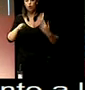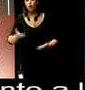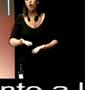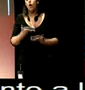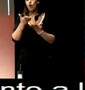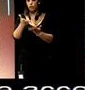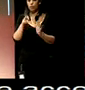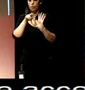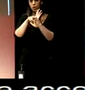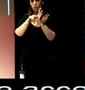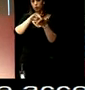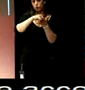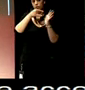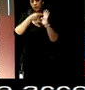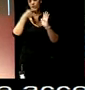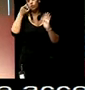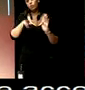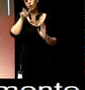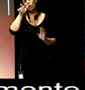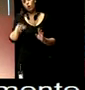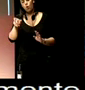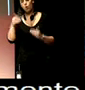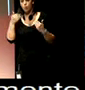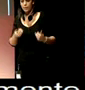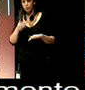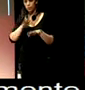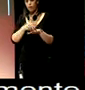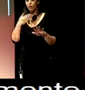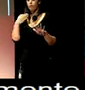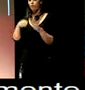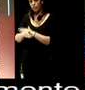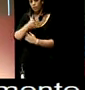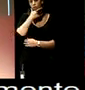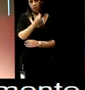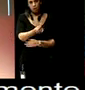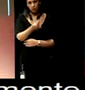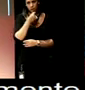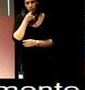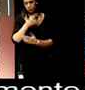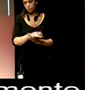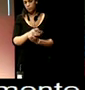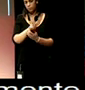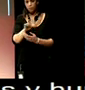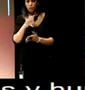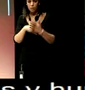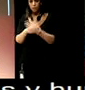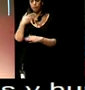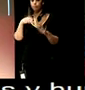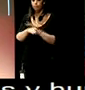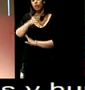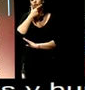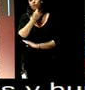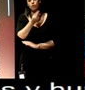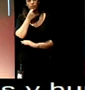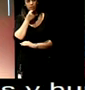basically we offer technical resources to facilitate access to community life for